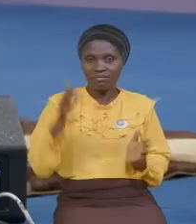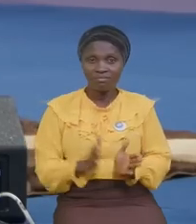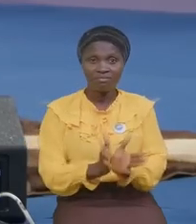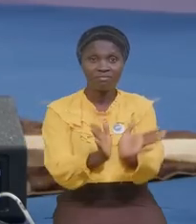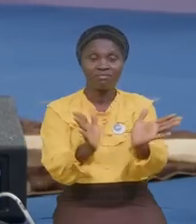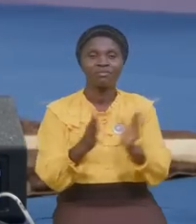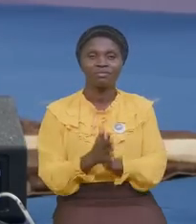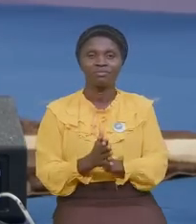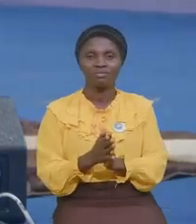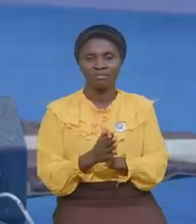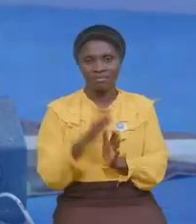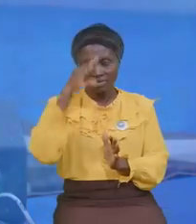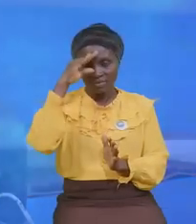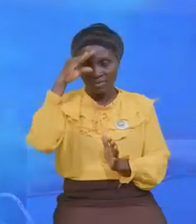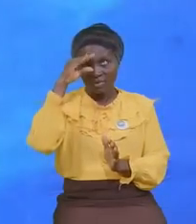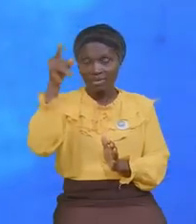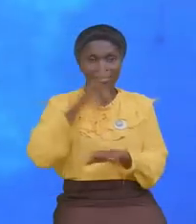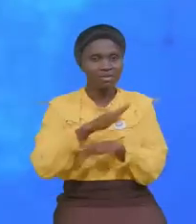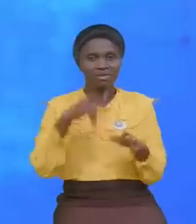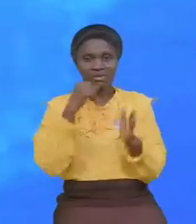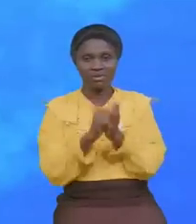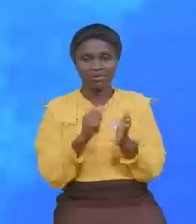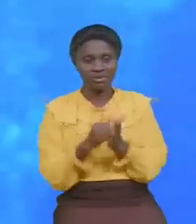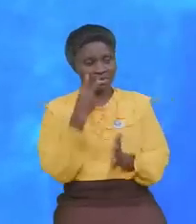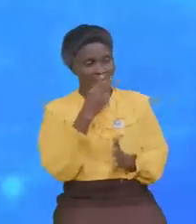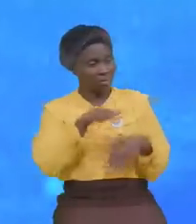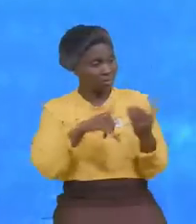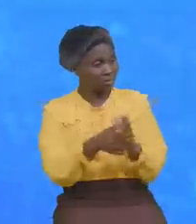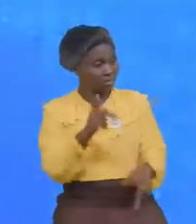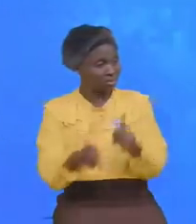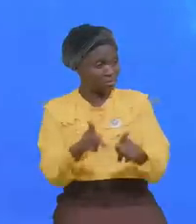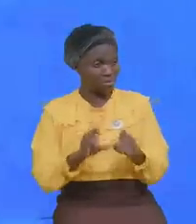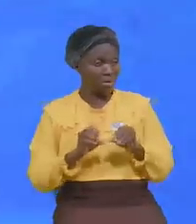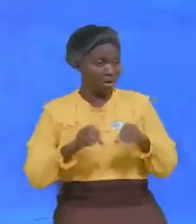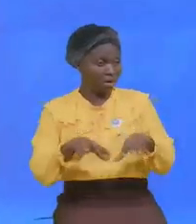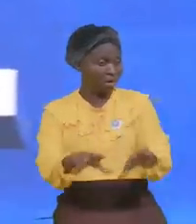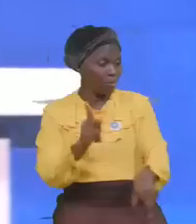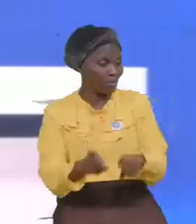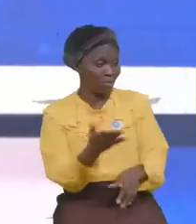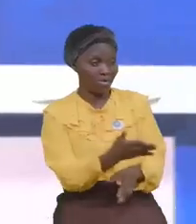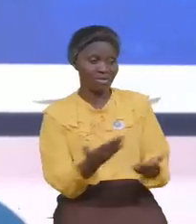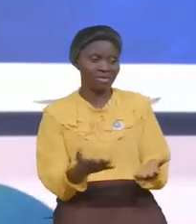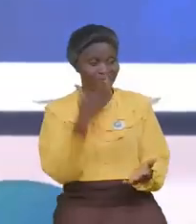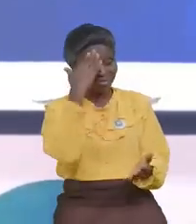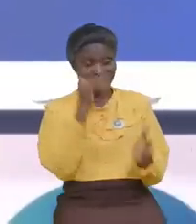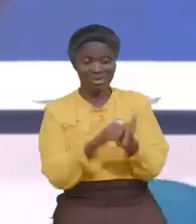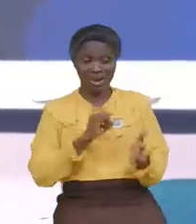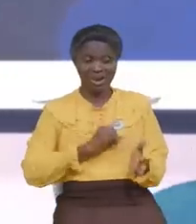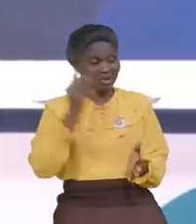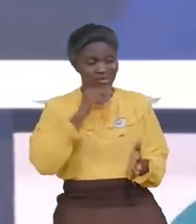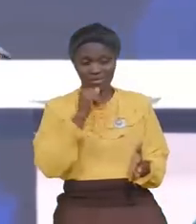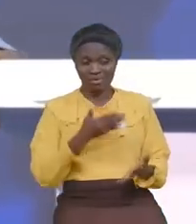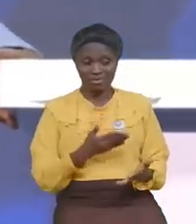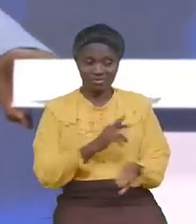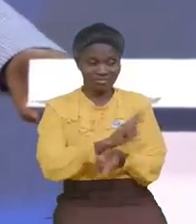He didn't say, you look at all these people here, they will know I wasn't born again. I'll receive him,